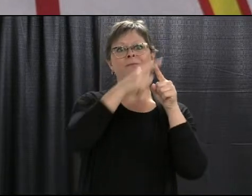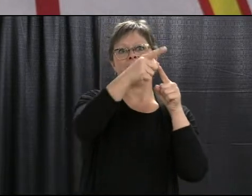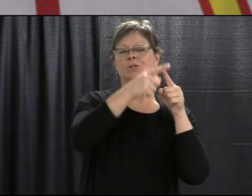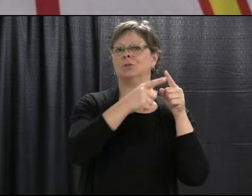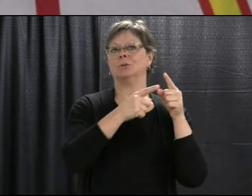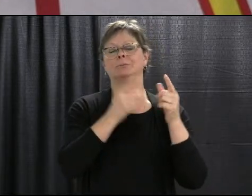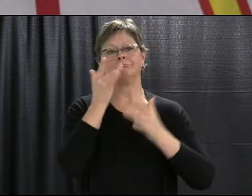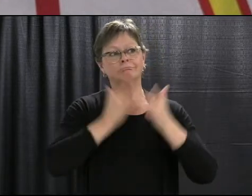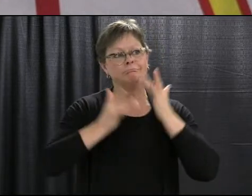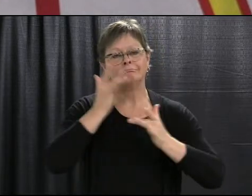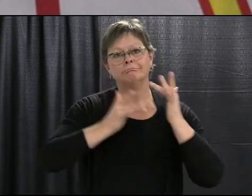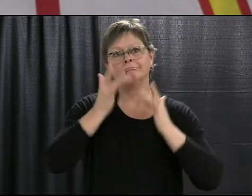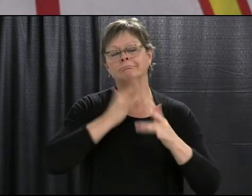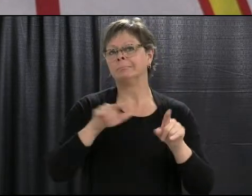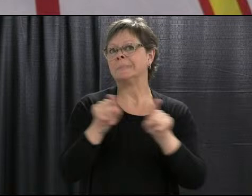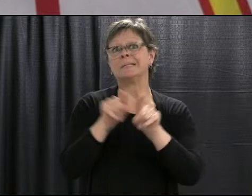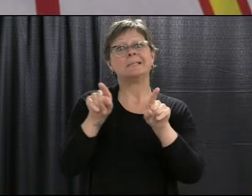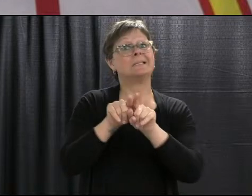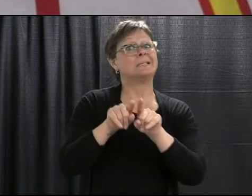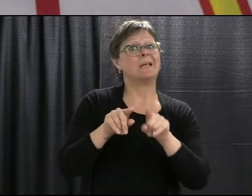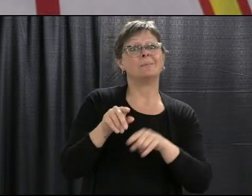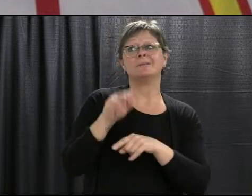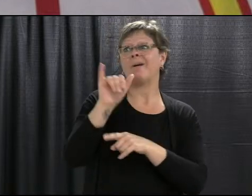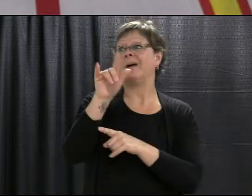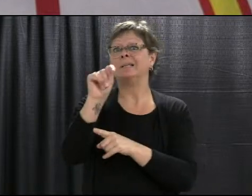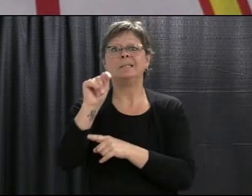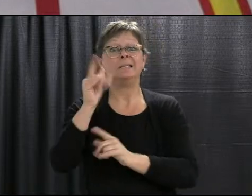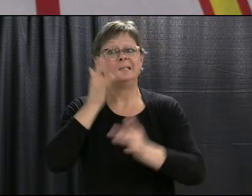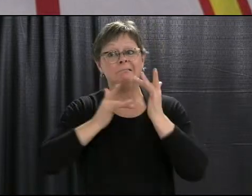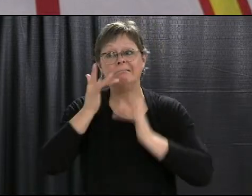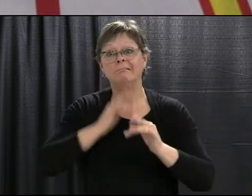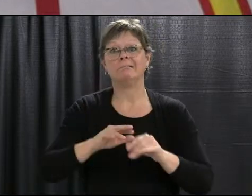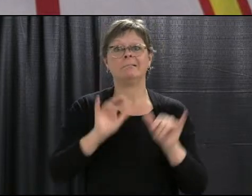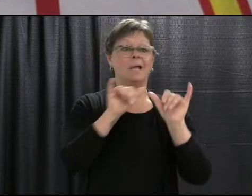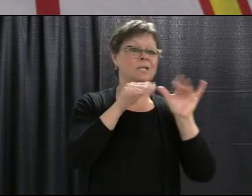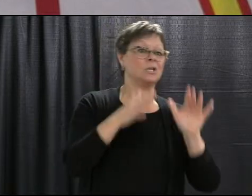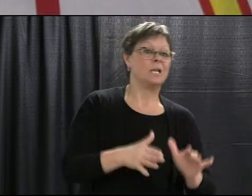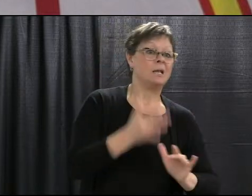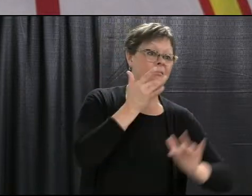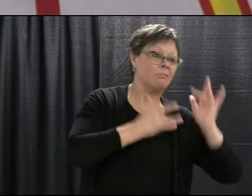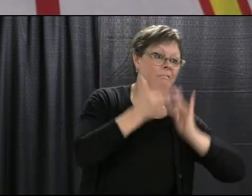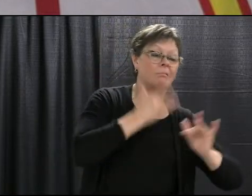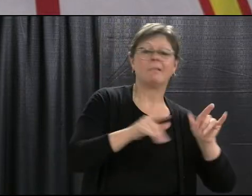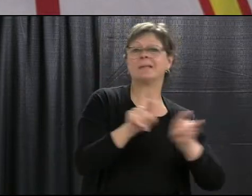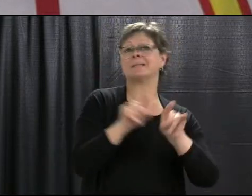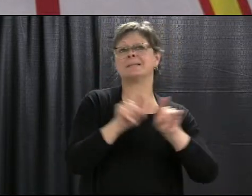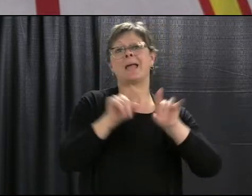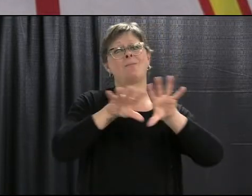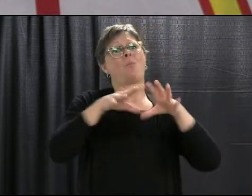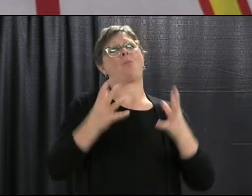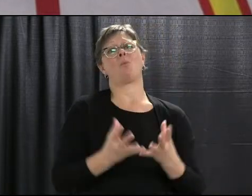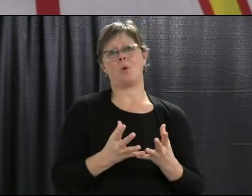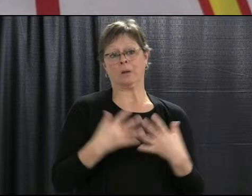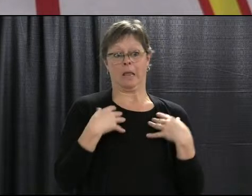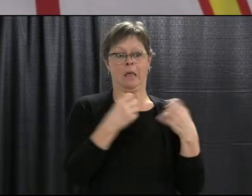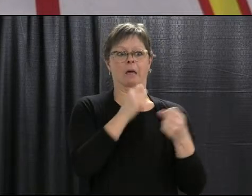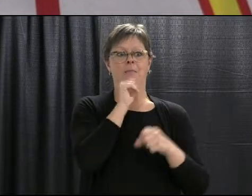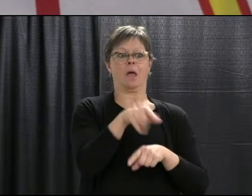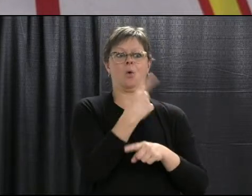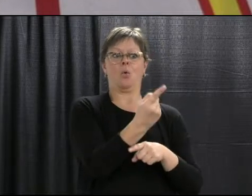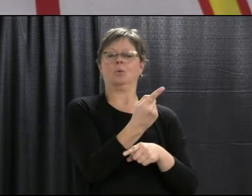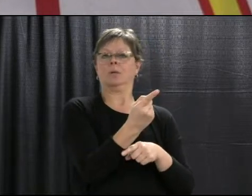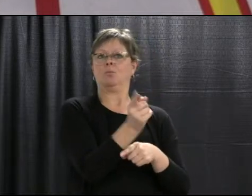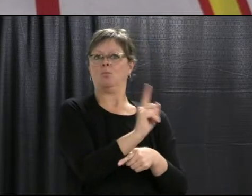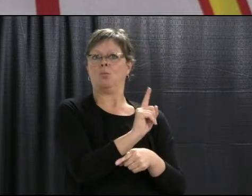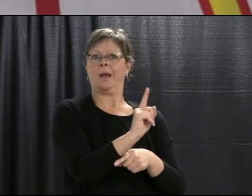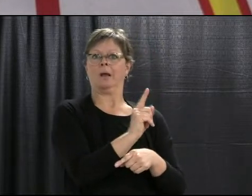just as there's a global shortage of IT or a global shortage of engineers. I mean, health is not the only area where there's a